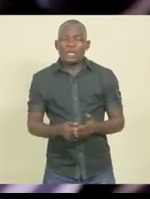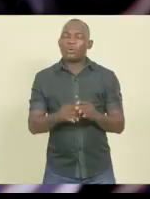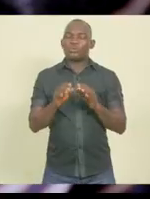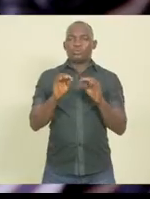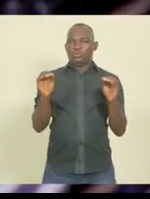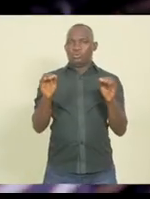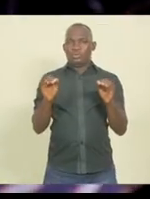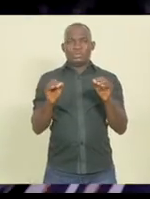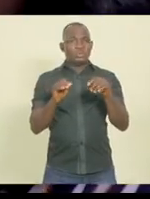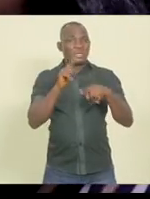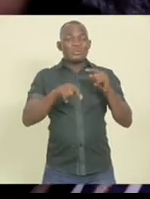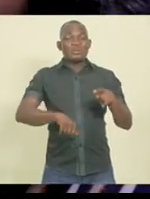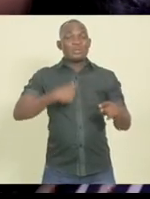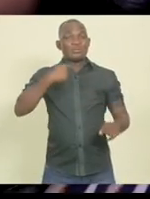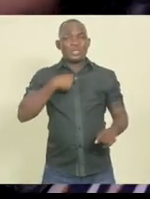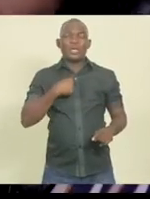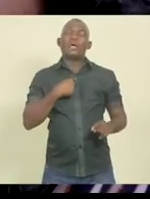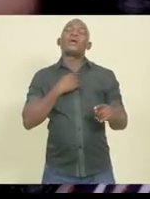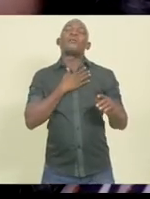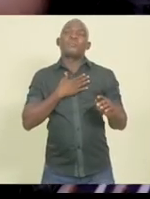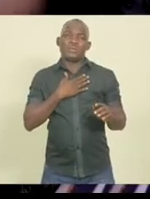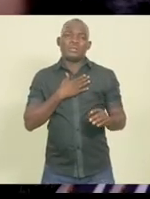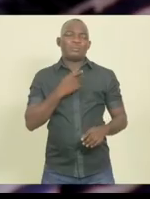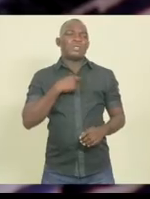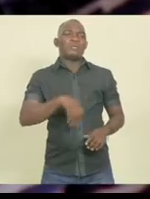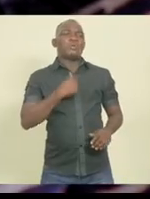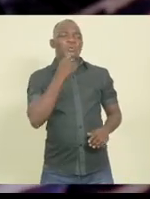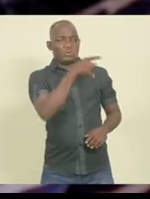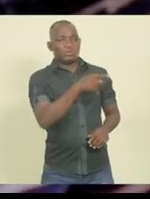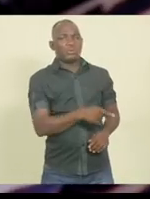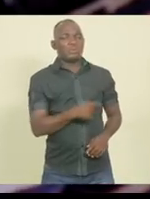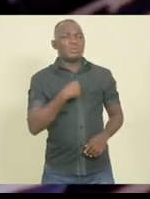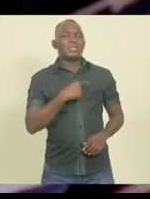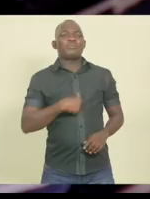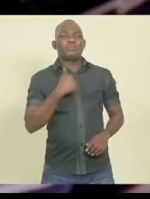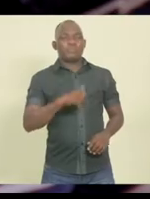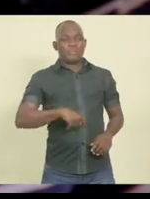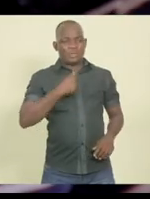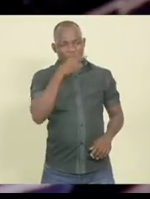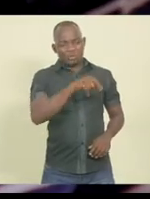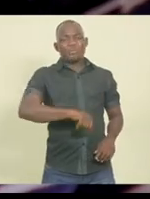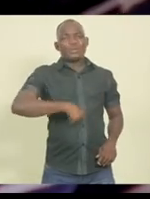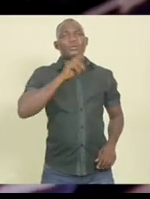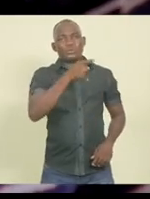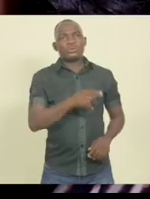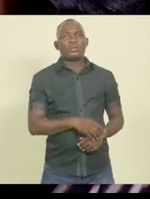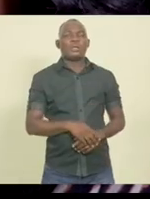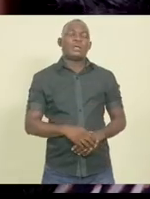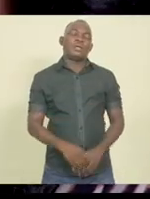to be proud of me? Kobe, I am proud of you. Really? I really am.